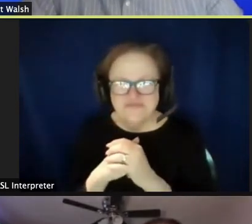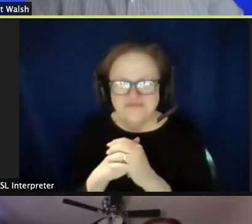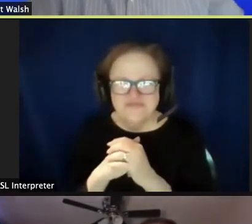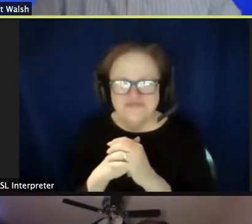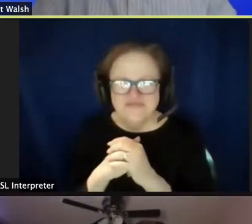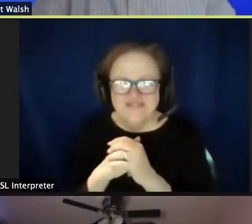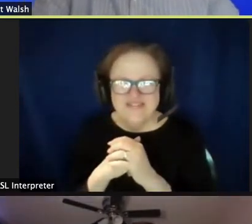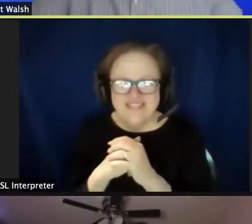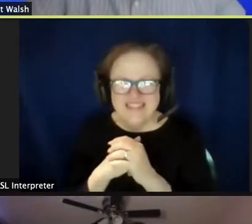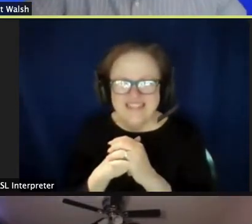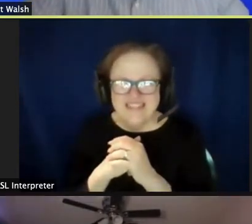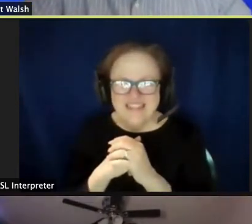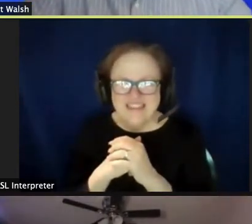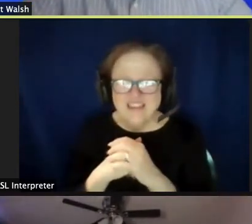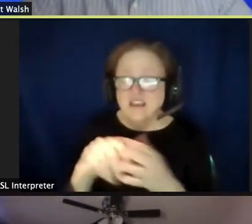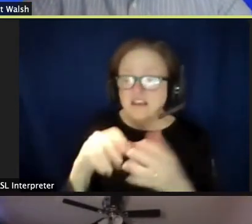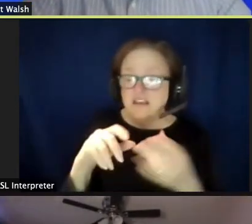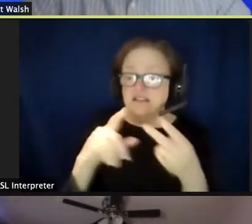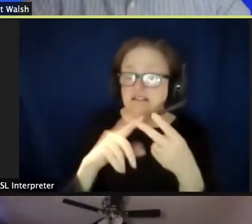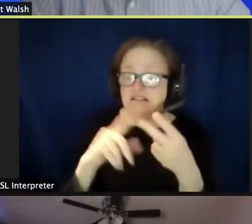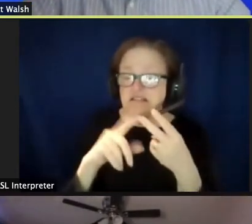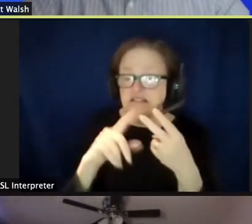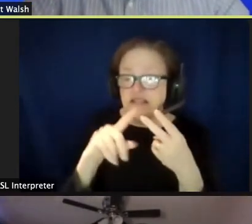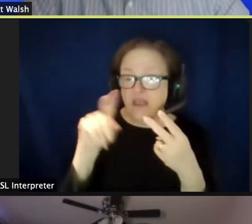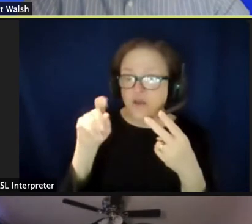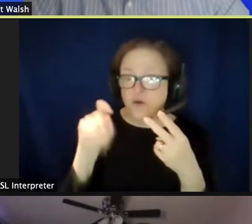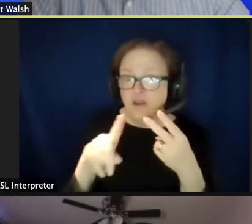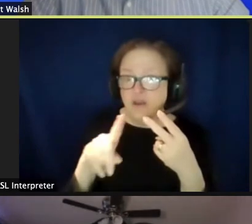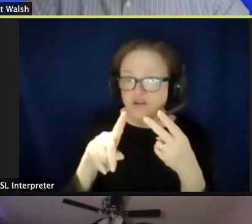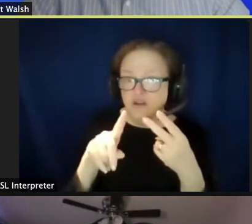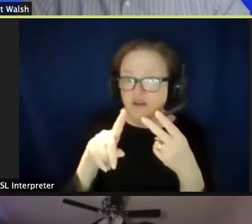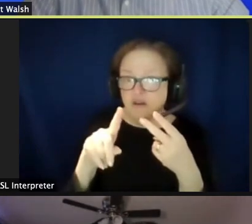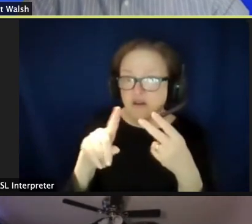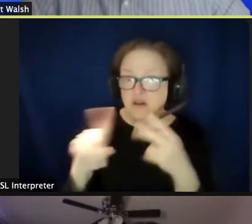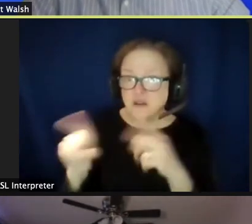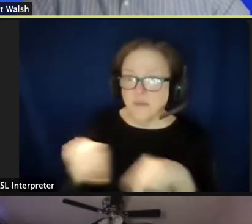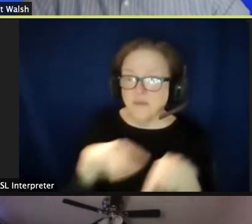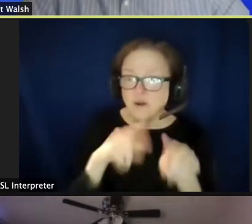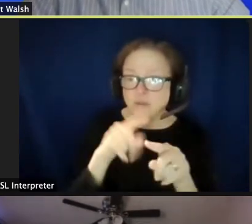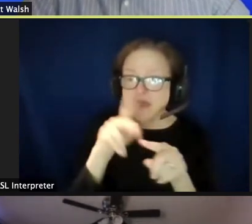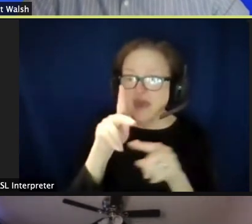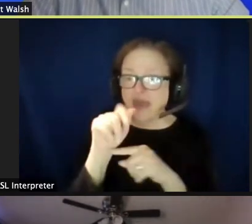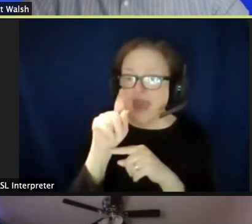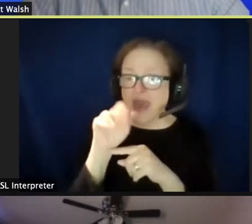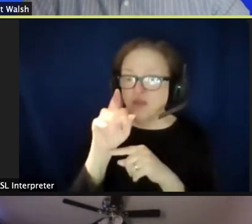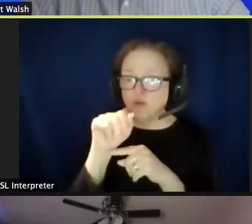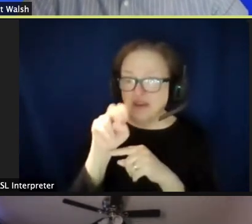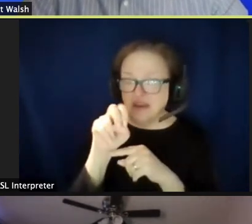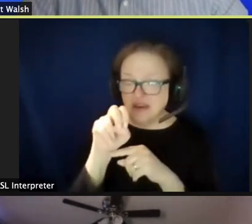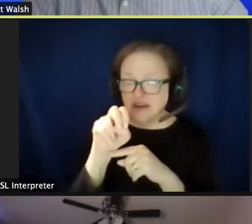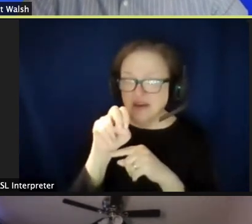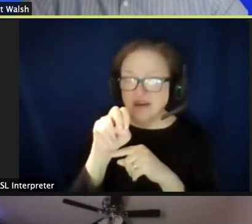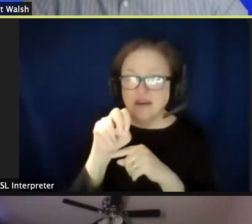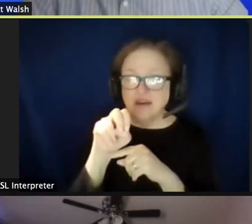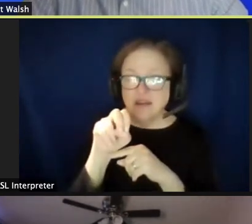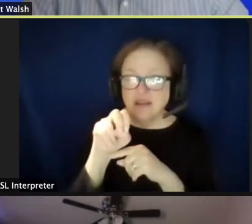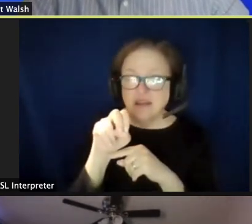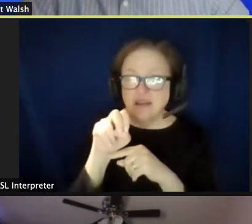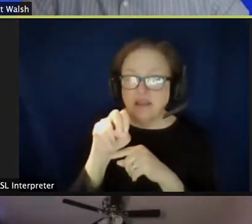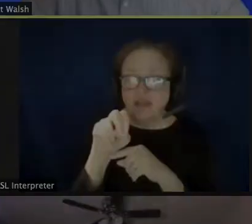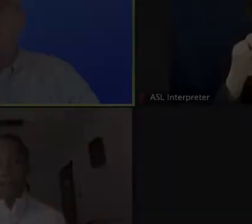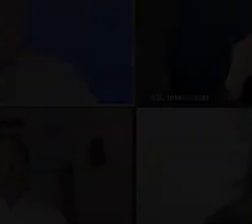Okay, for our second question, I'm going to go back to Catherine and start with her and ask,